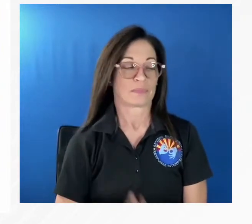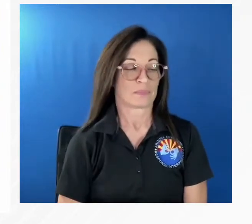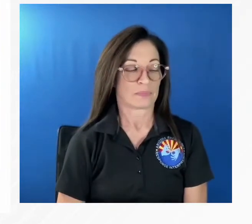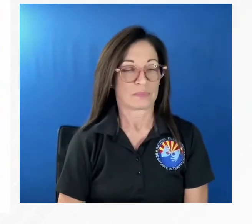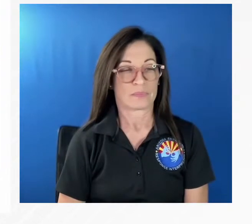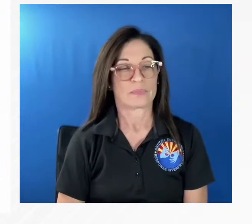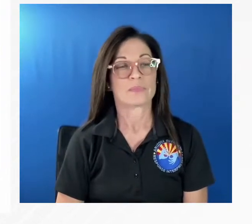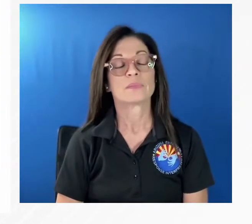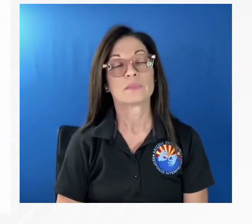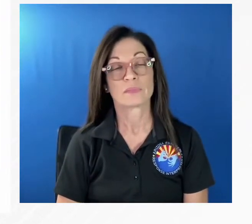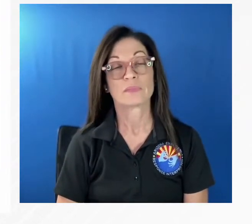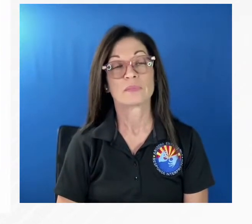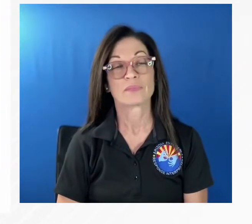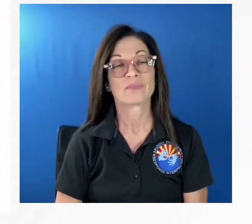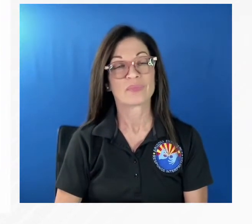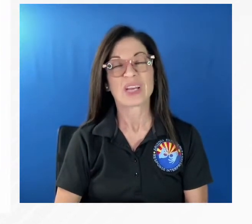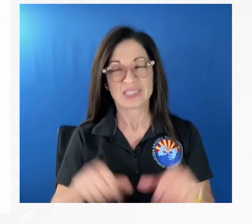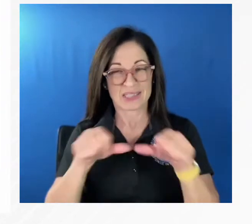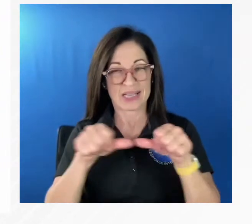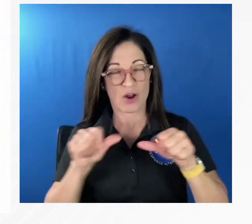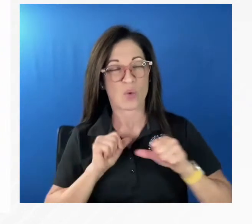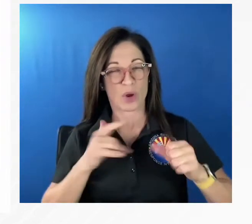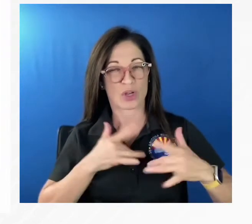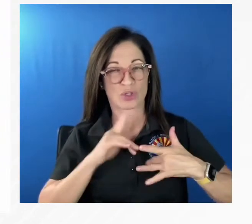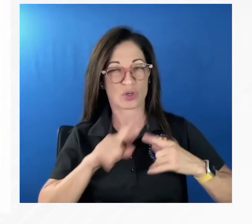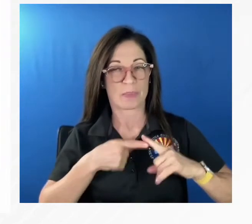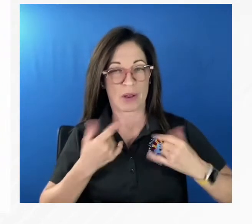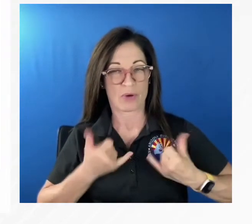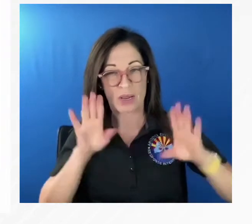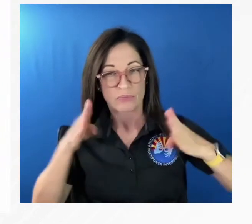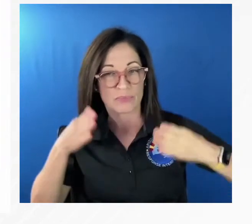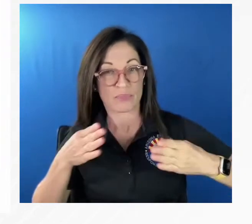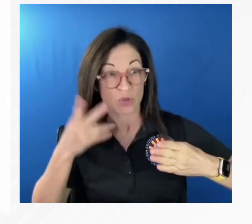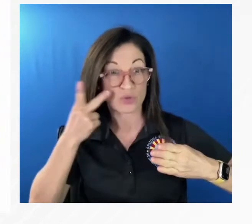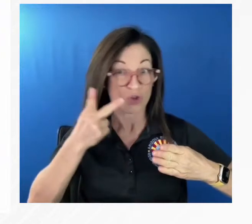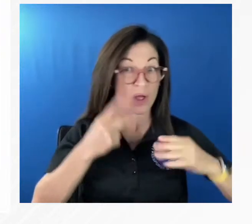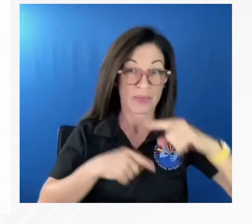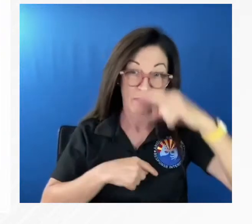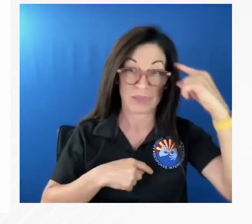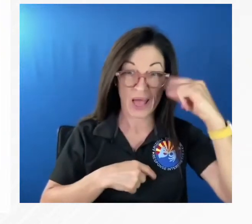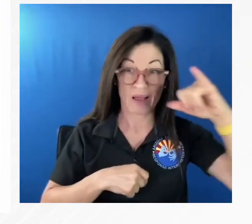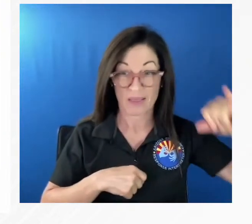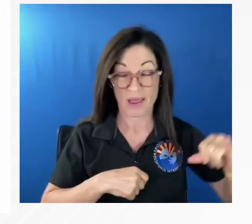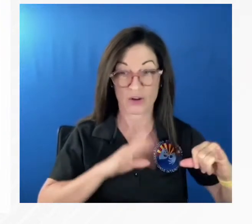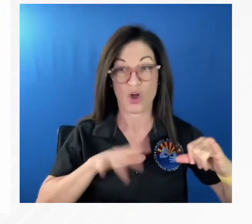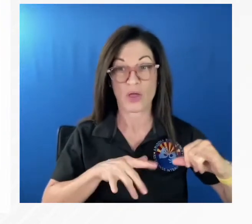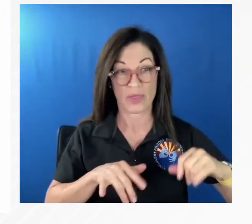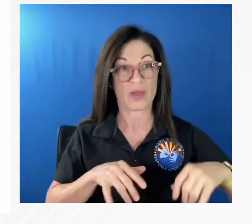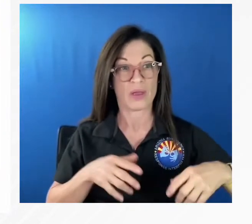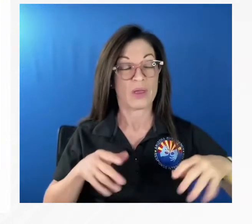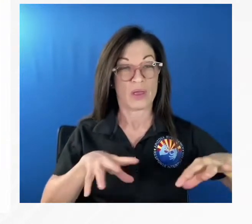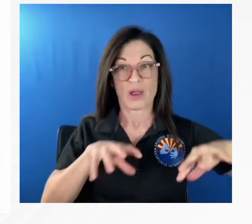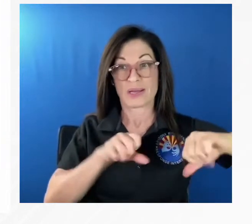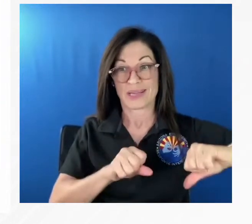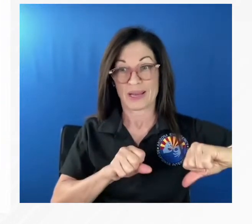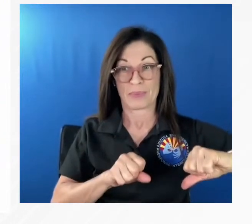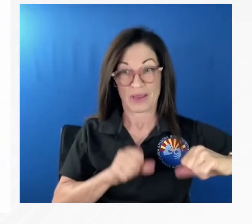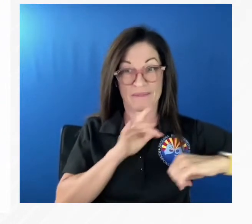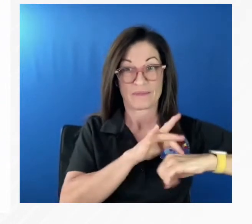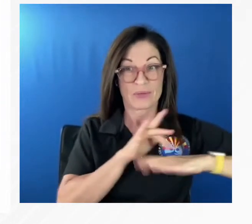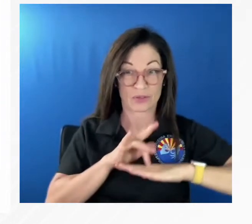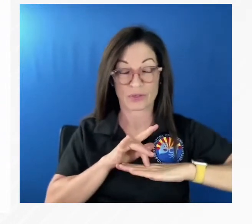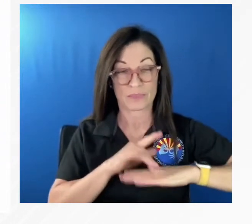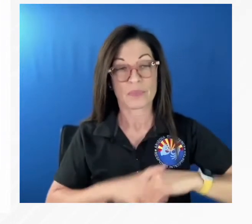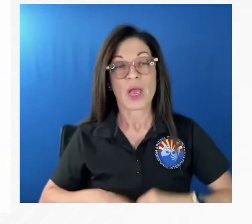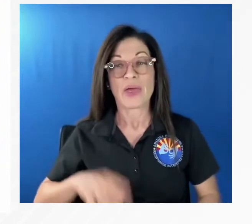So this is the area that we're all concerned about right now, as you saw the black line and all the containment features that are in there. The East Fork of the